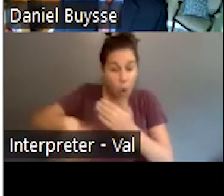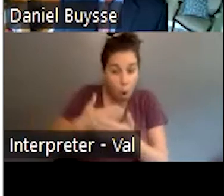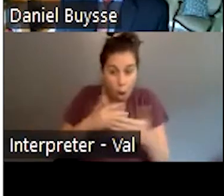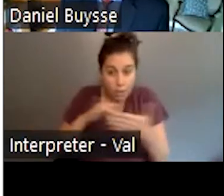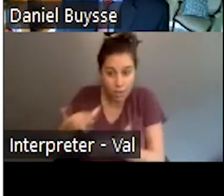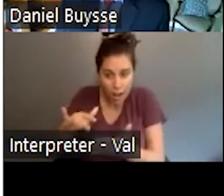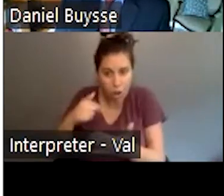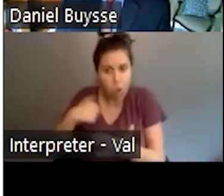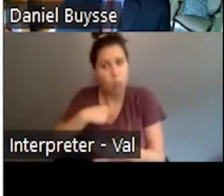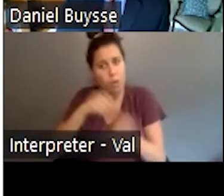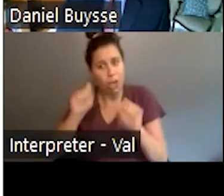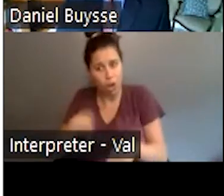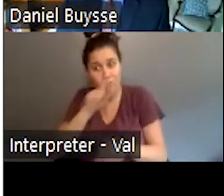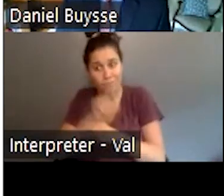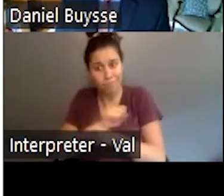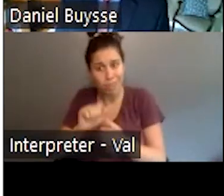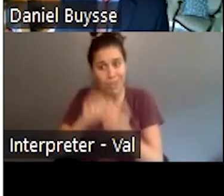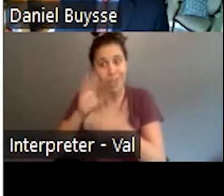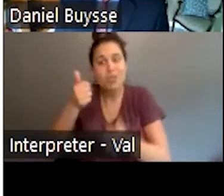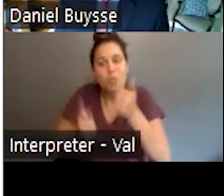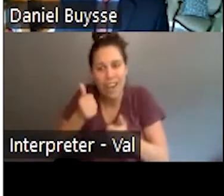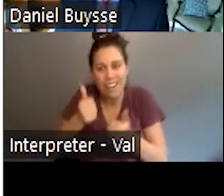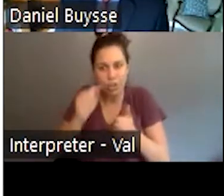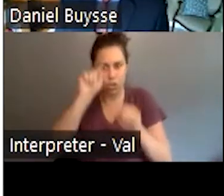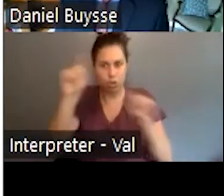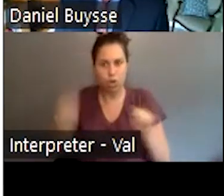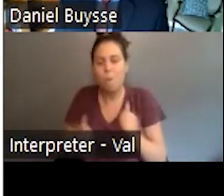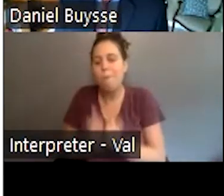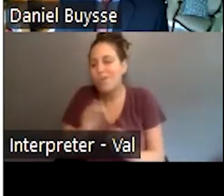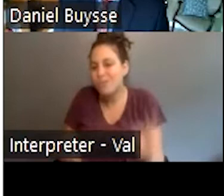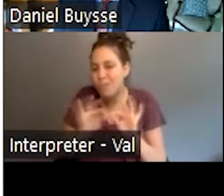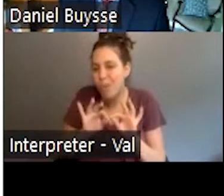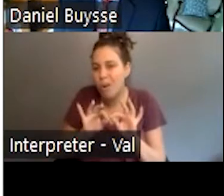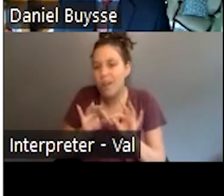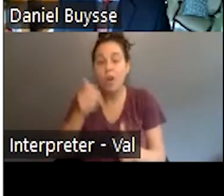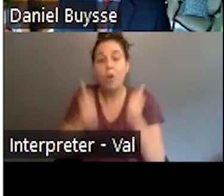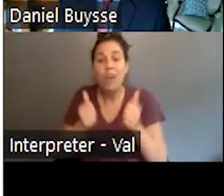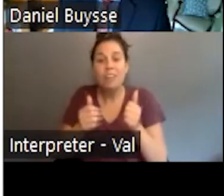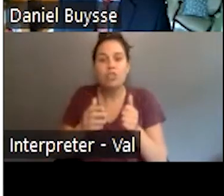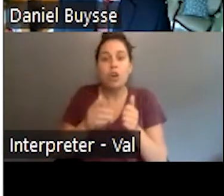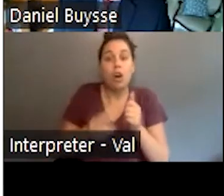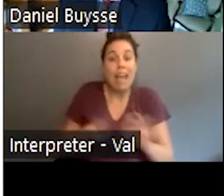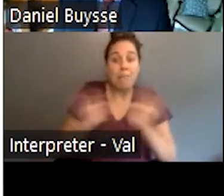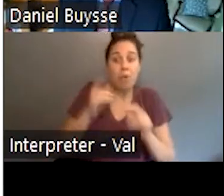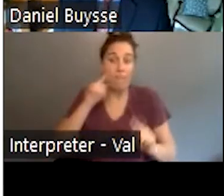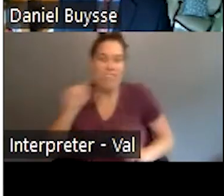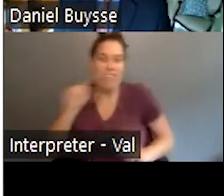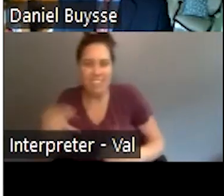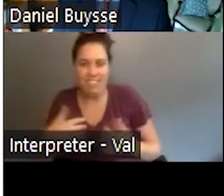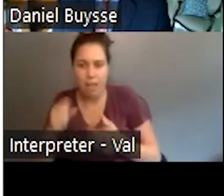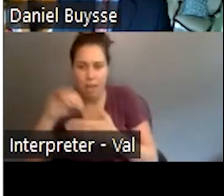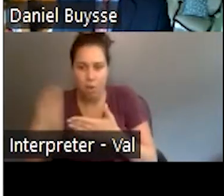to address which health domains are most important and which are most important for which health outcomes. If we